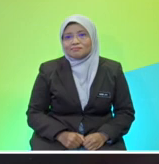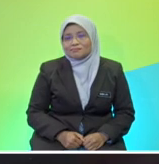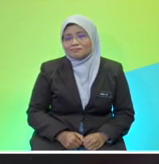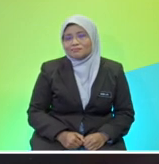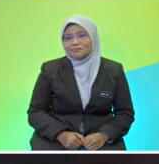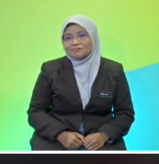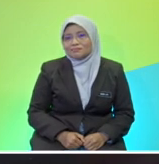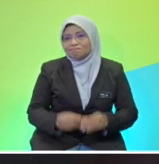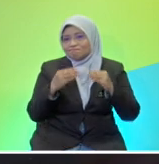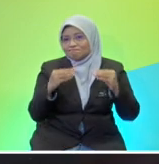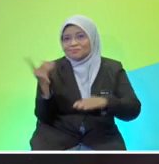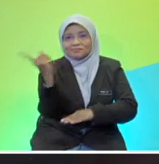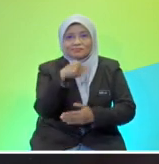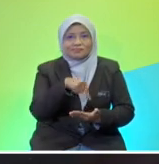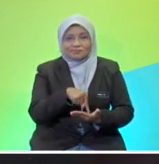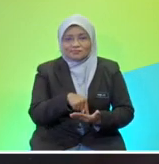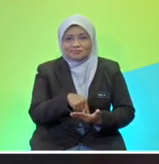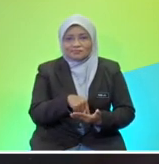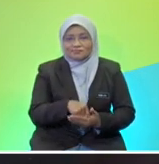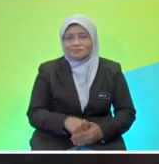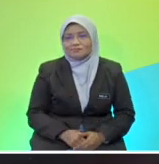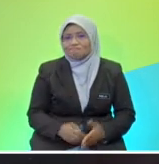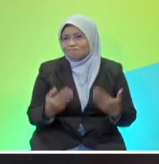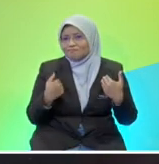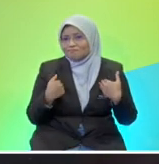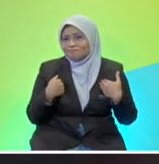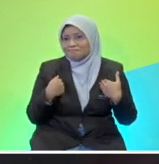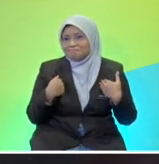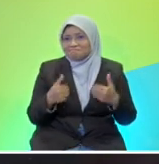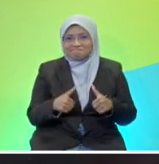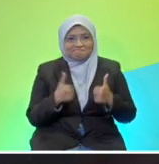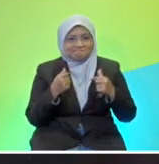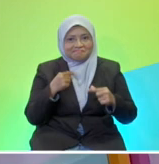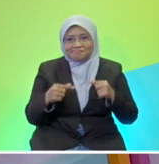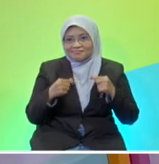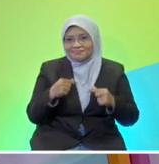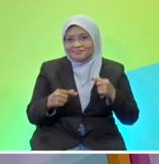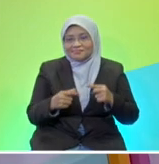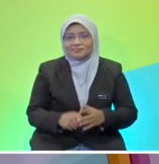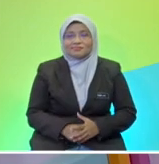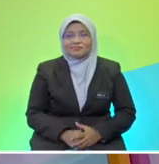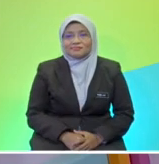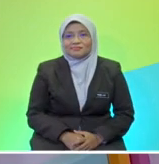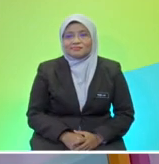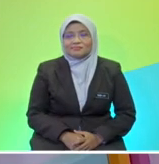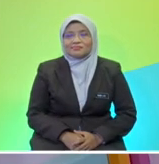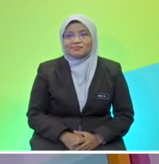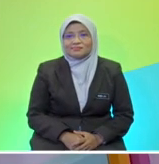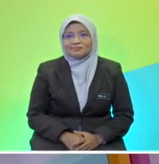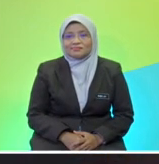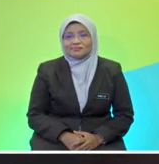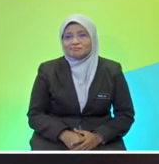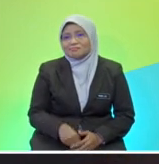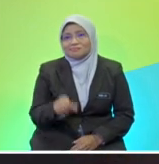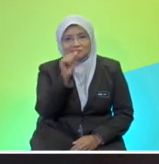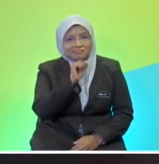It has been very fun. We also played games. I forgot to mention that. Yeah, we played games just now. We played games and we had a sing-along.